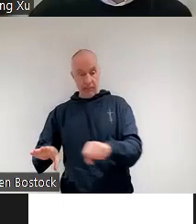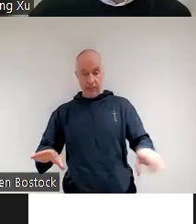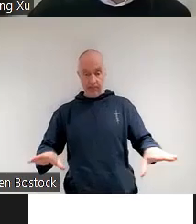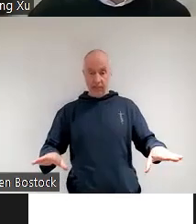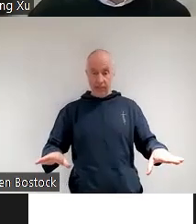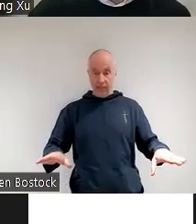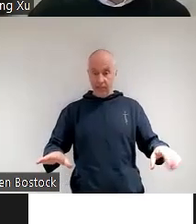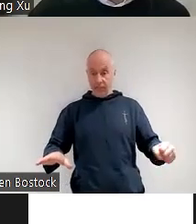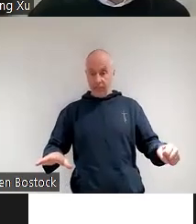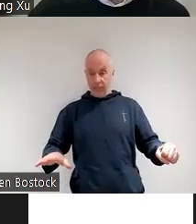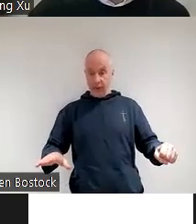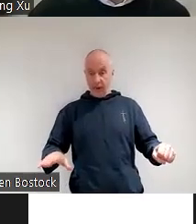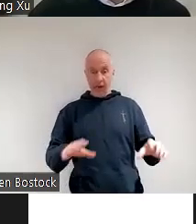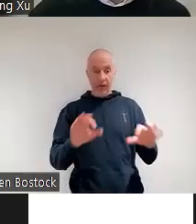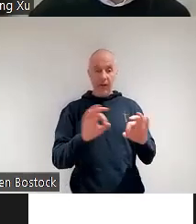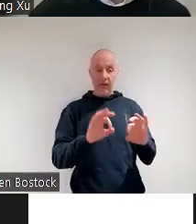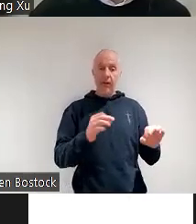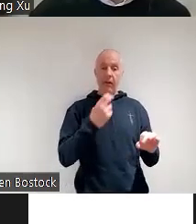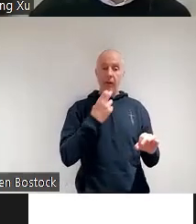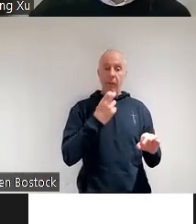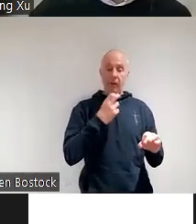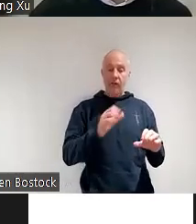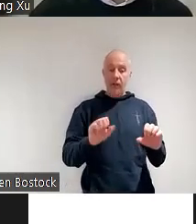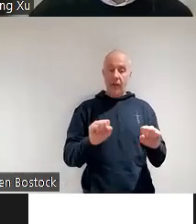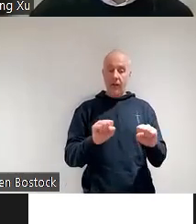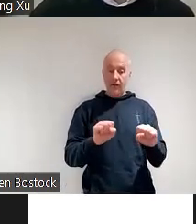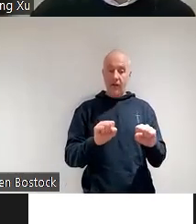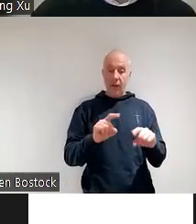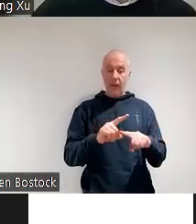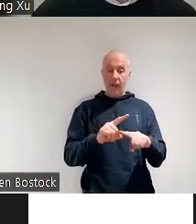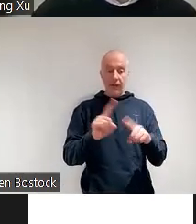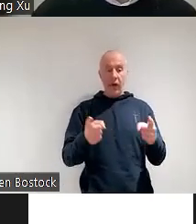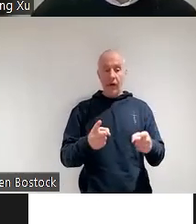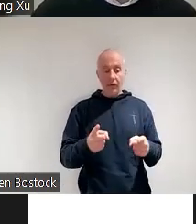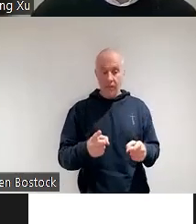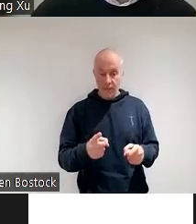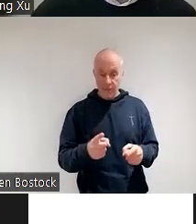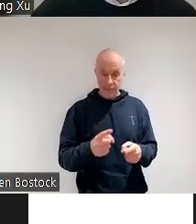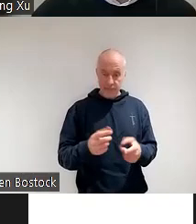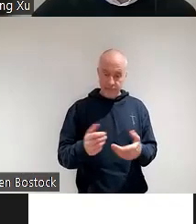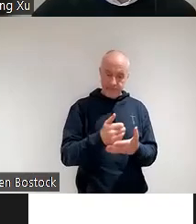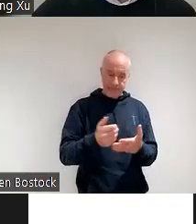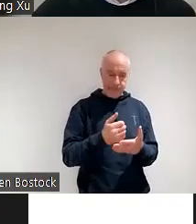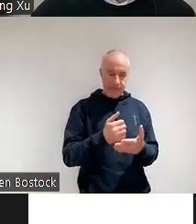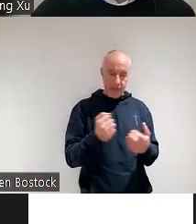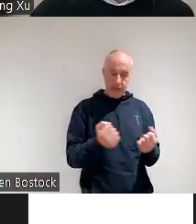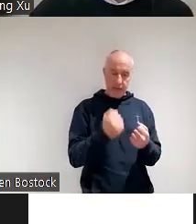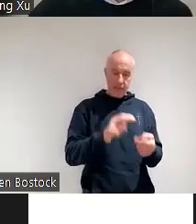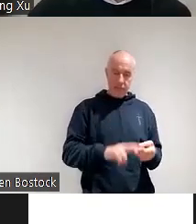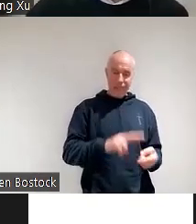come with any battery in it. So that means you cannot store any energy in advance. You still need to connect to the